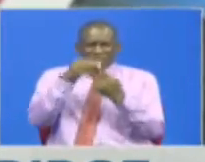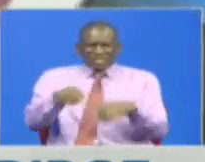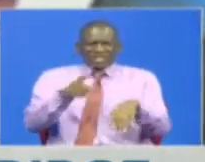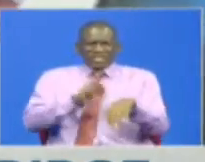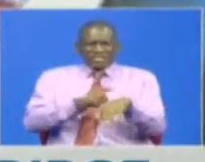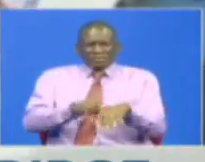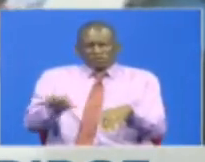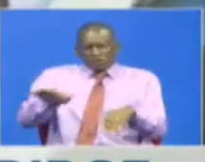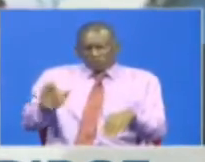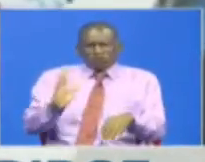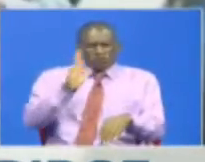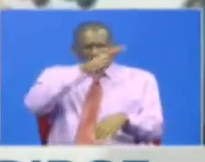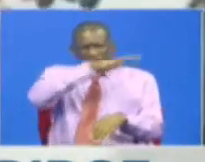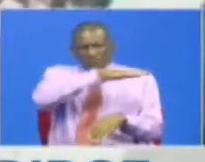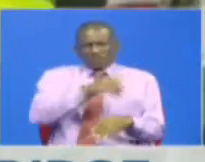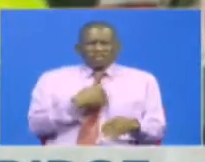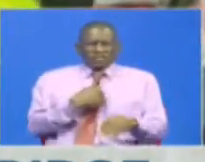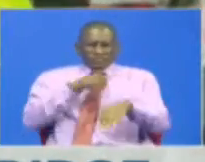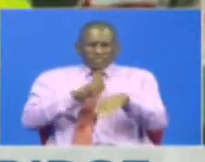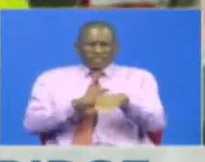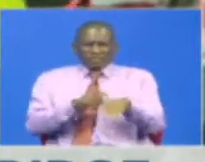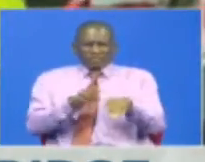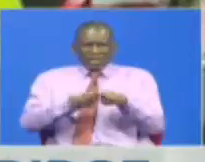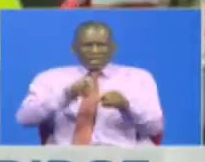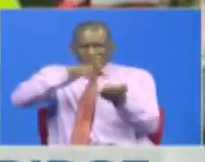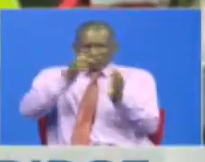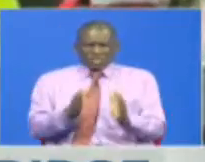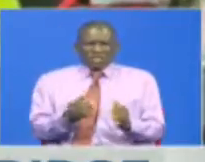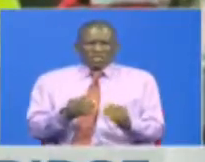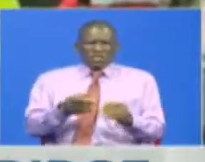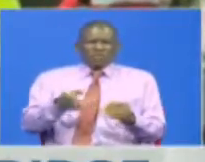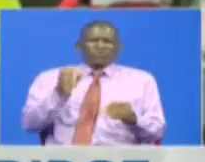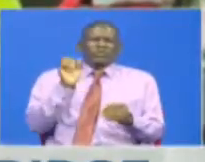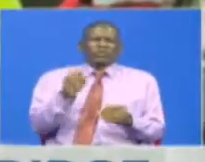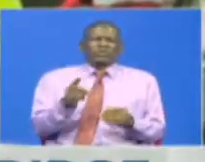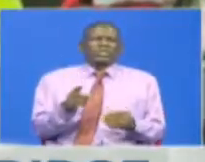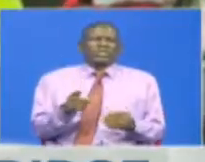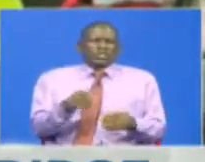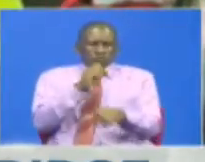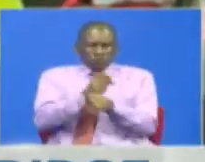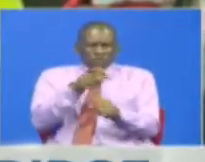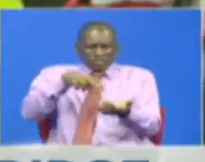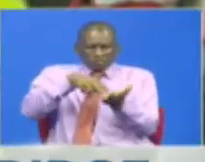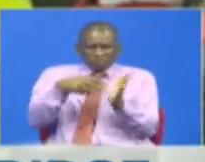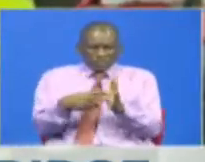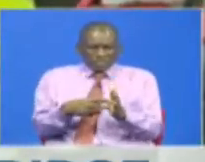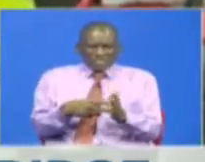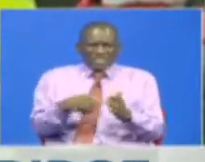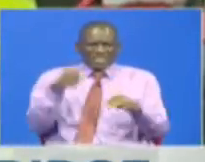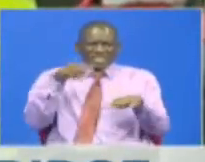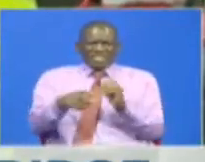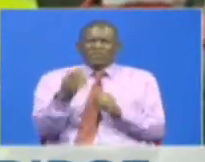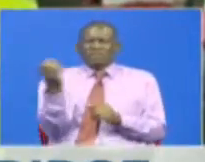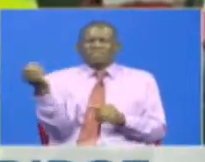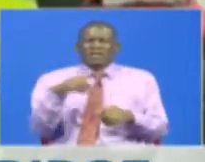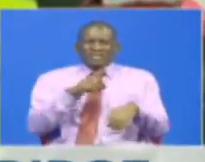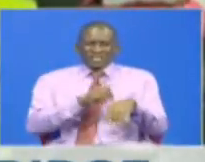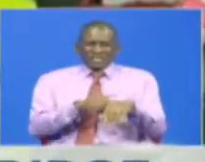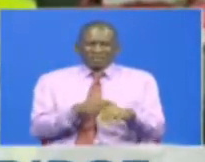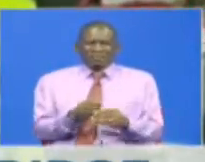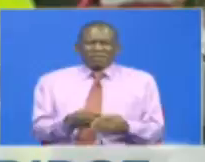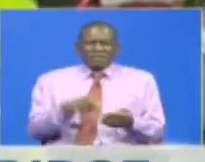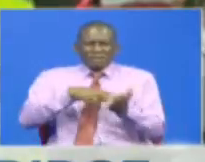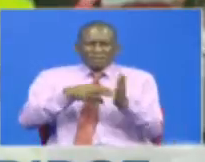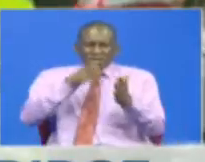hours. We have a timeline as a subcontractors. We are supposed to do this project within 1 month, meaning